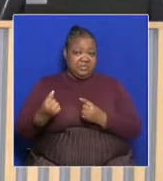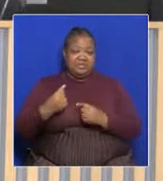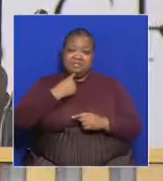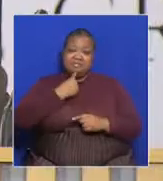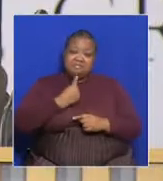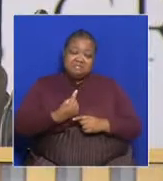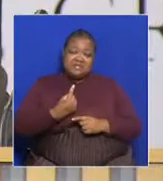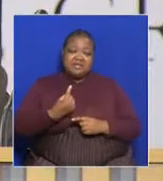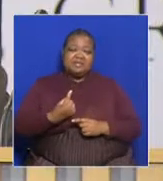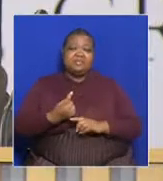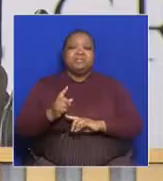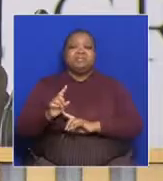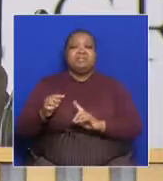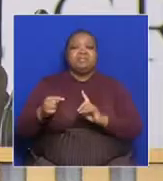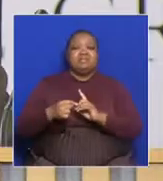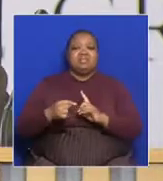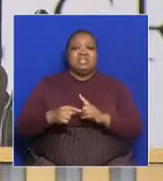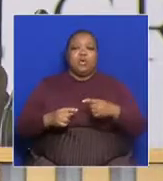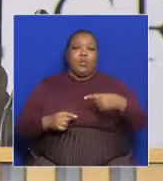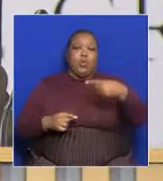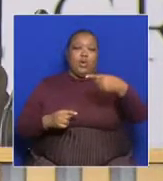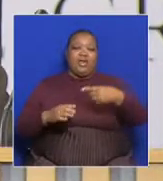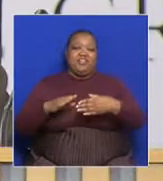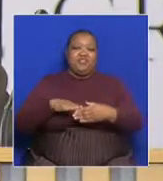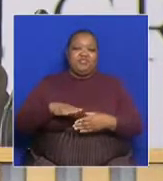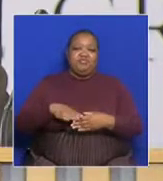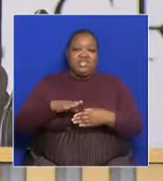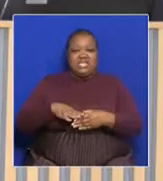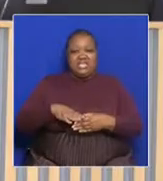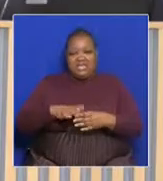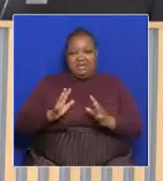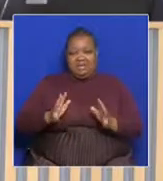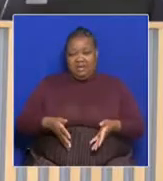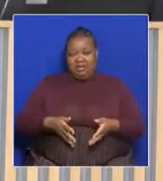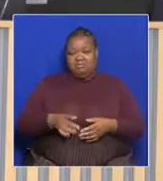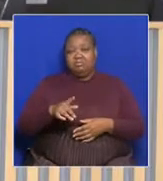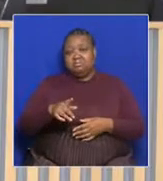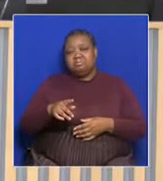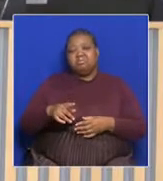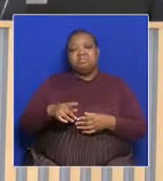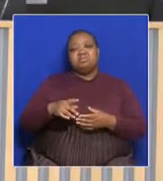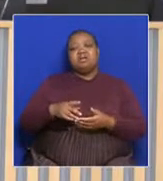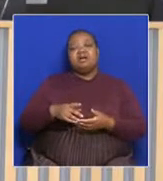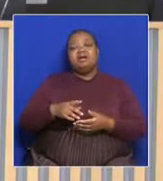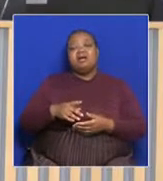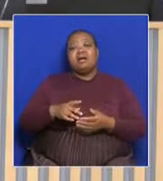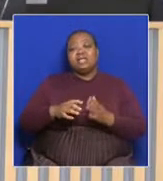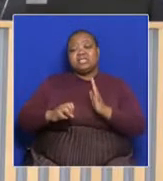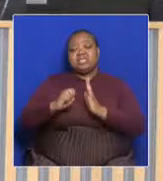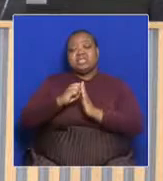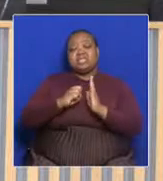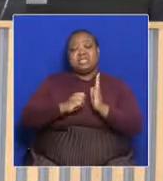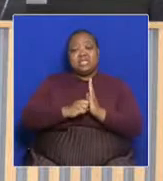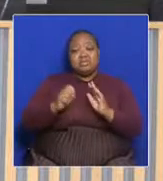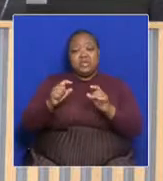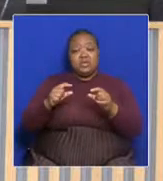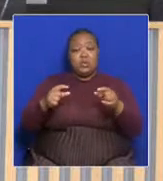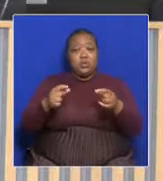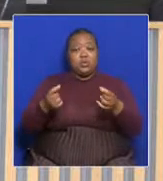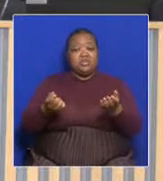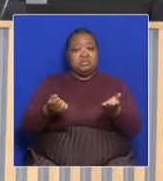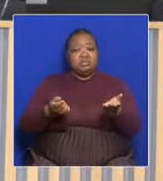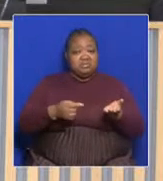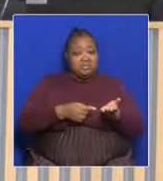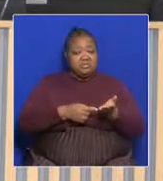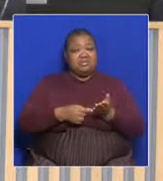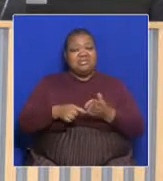had one reason. Yes. So I was pointing out that, in fact, in his statement before the commission, there are several reasons Absolutely.